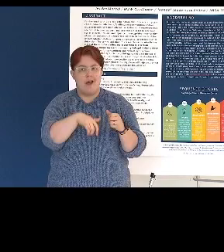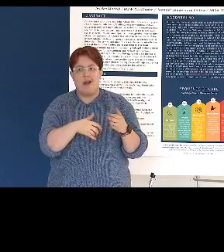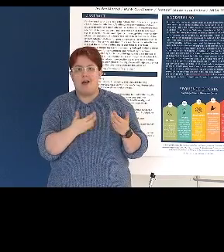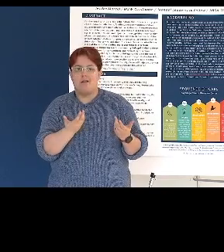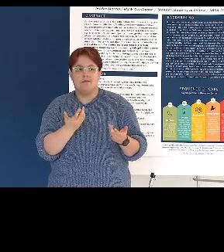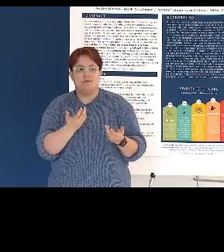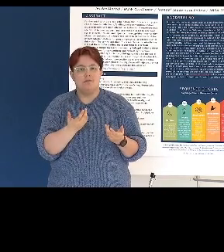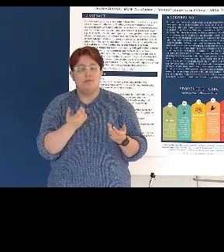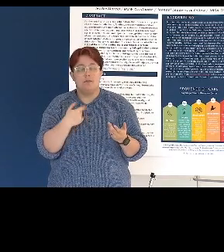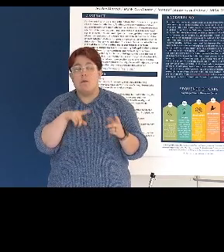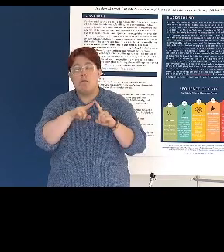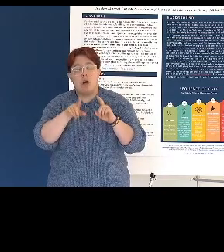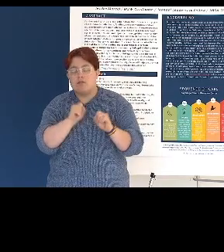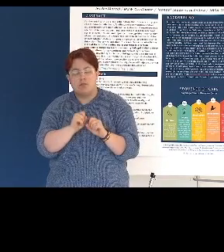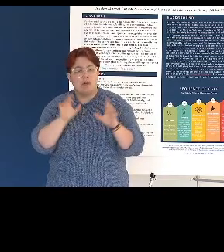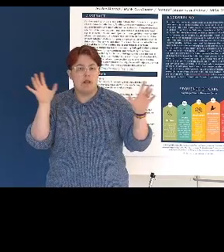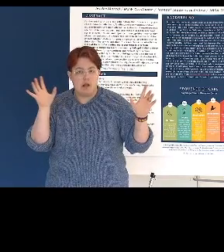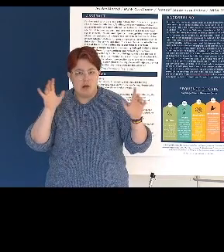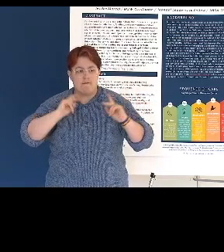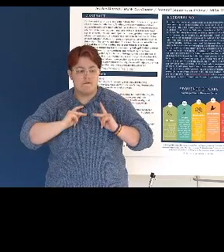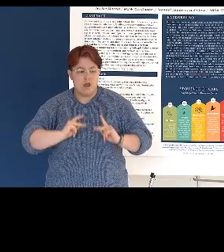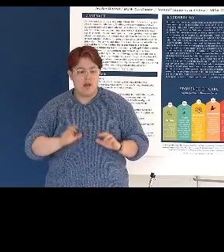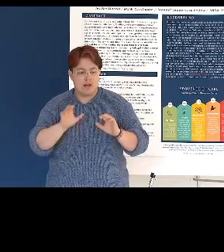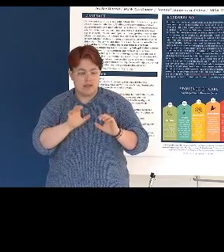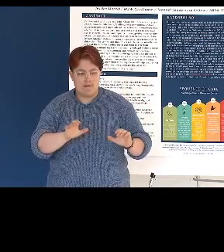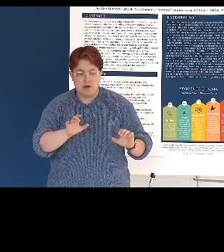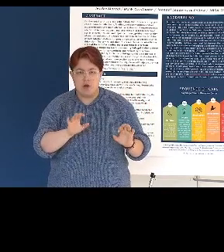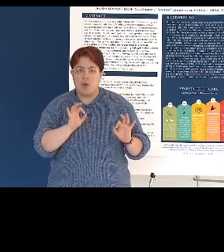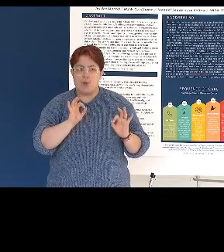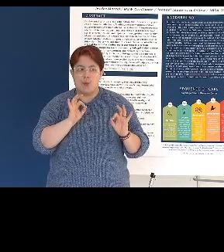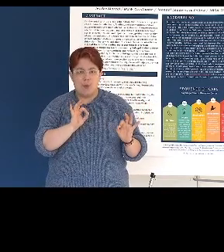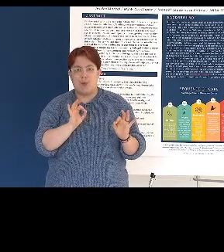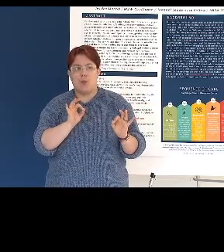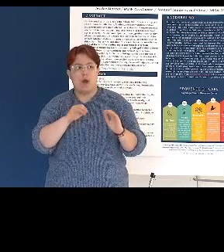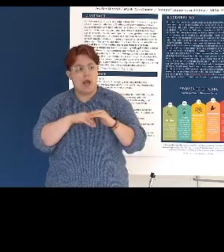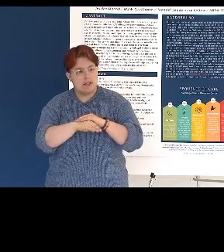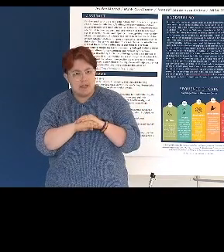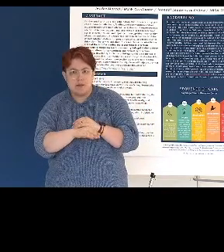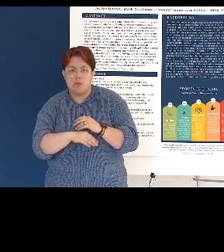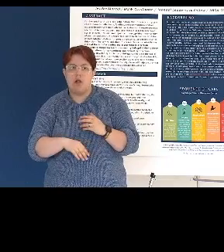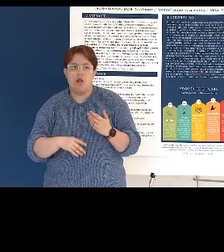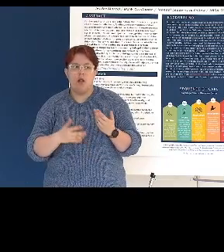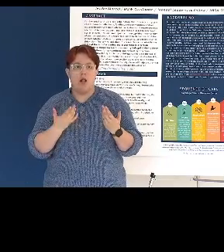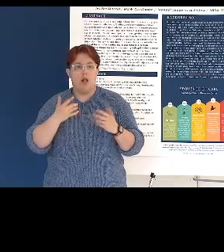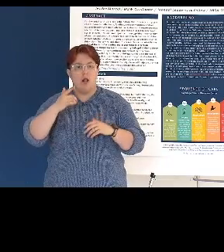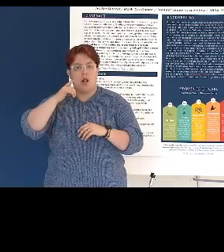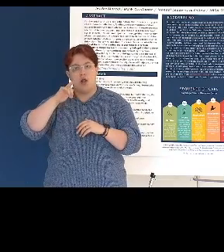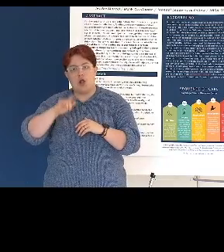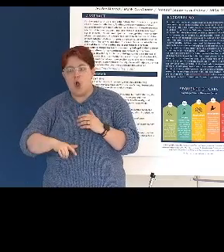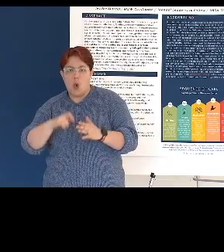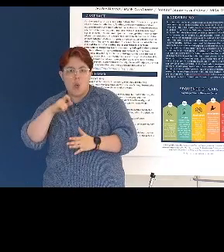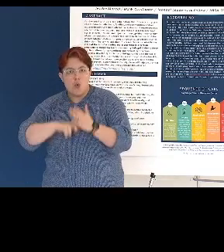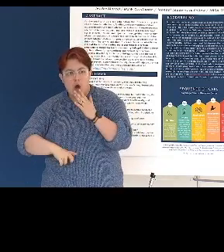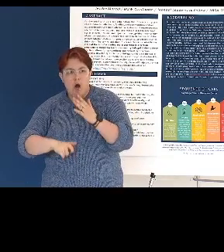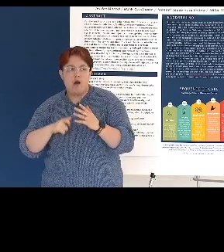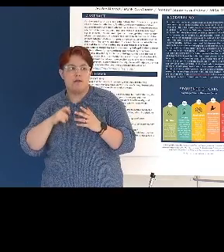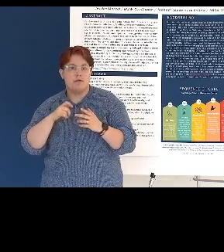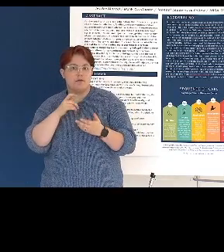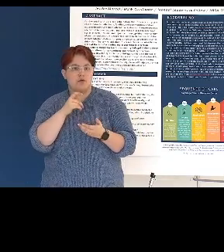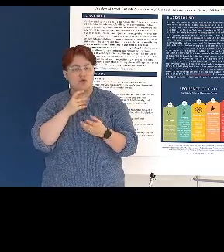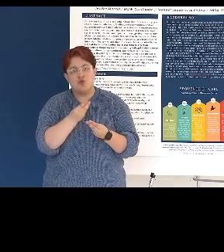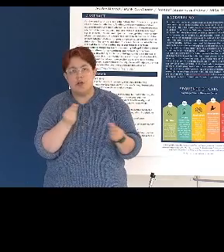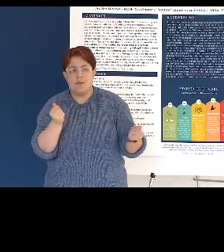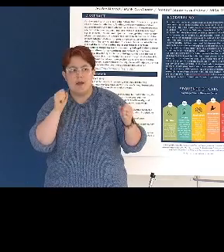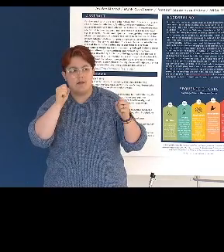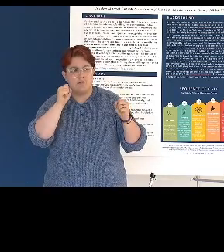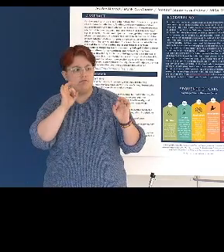that physical activity is a promising, accessible, and relatively low-cost intervention that can be a powerful tool